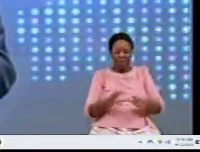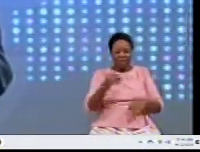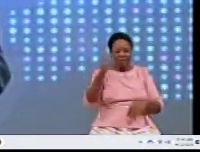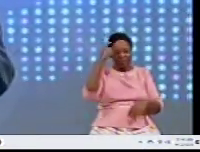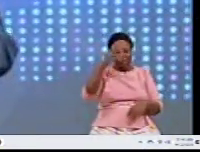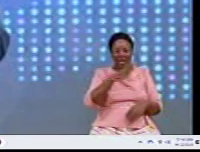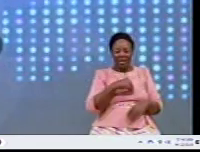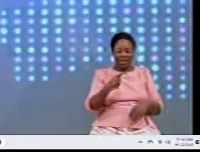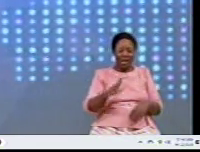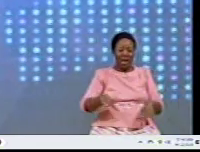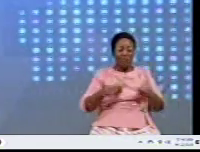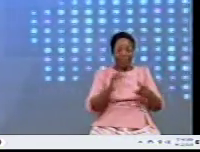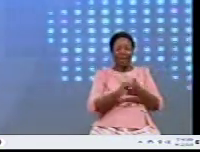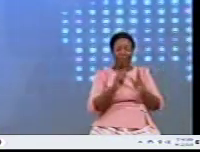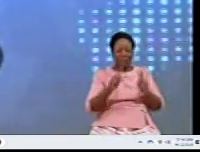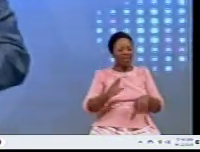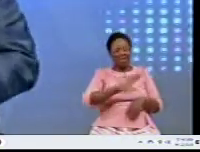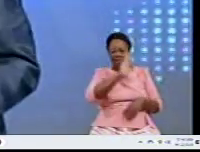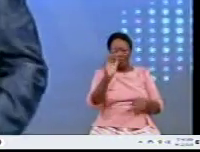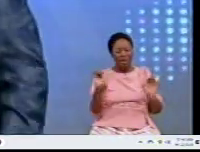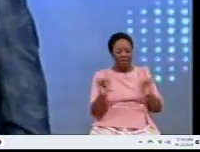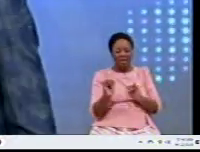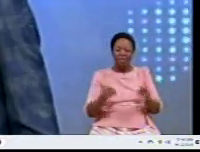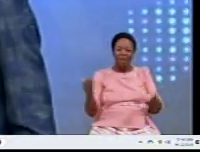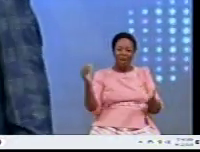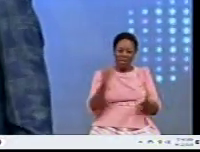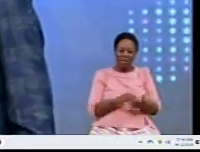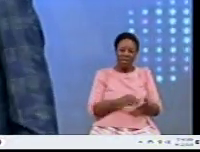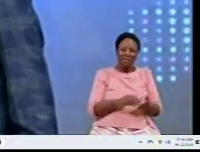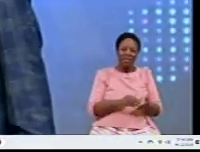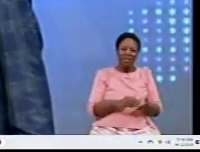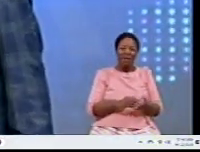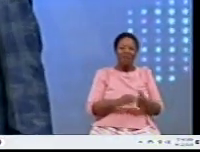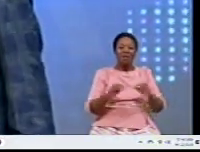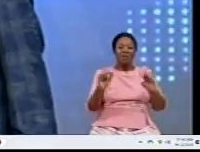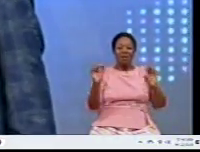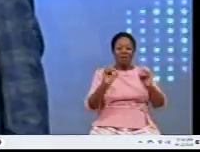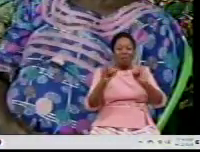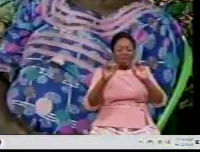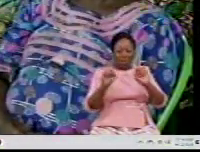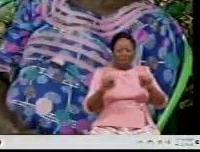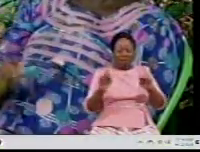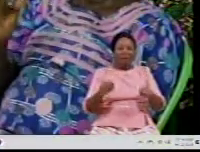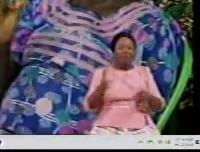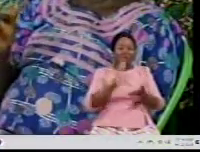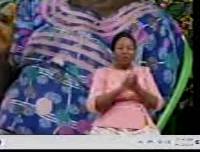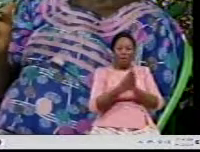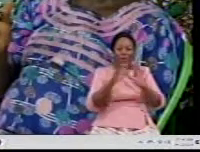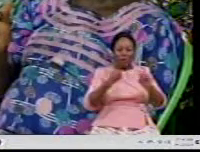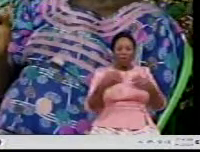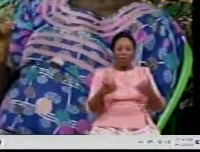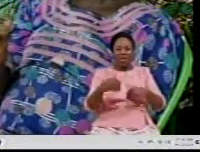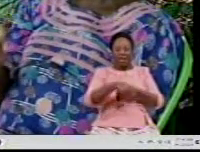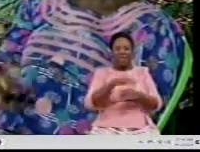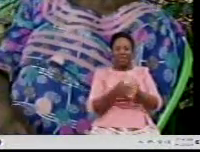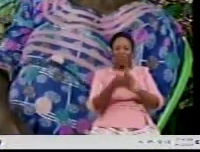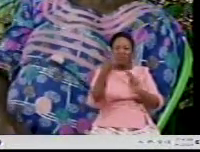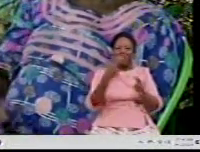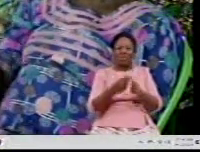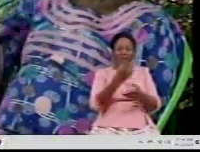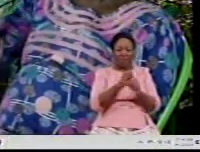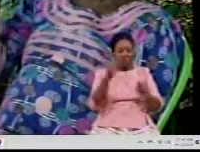the same again. Impossibilities are going to become possible tonight. Salvation for